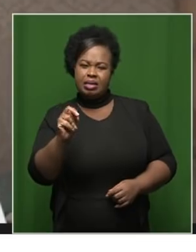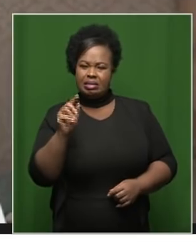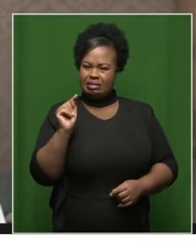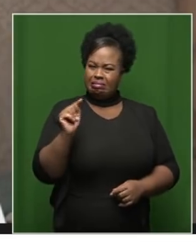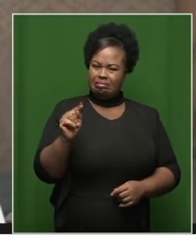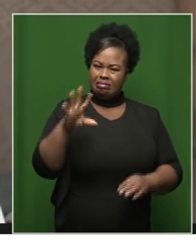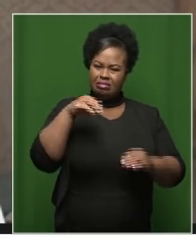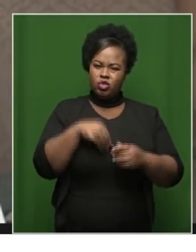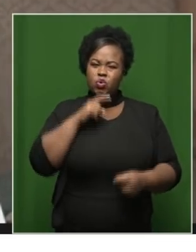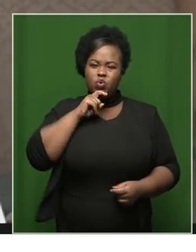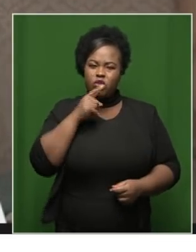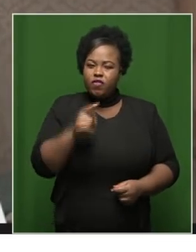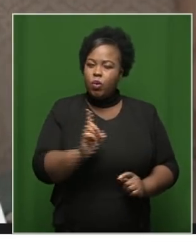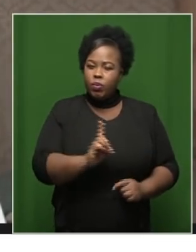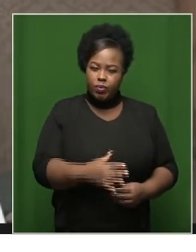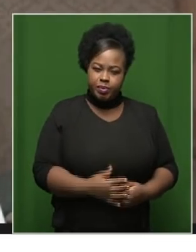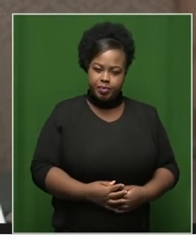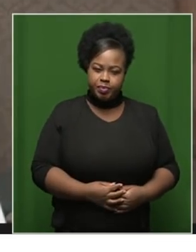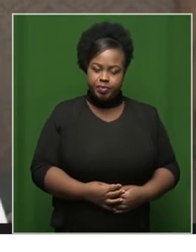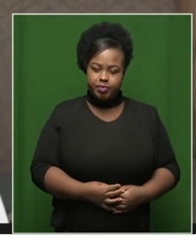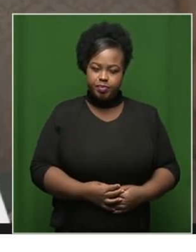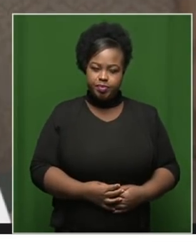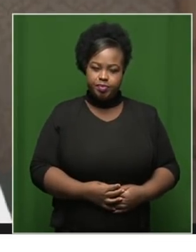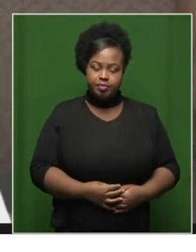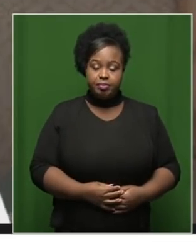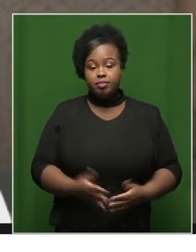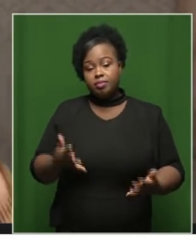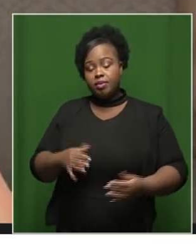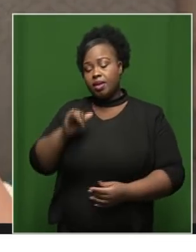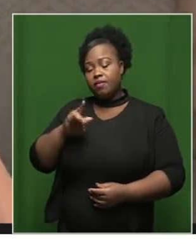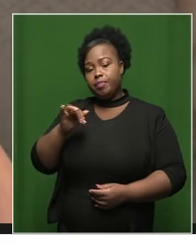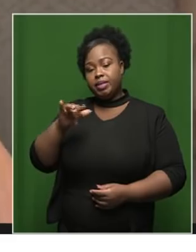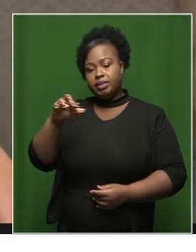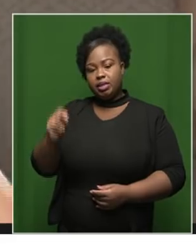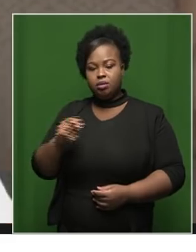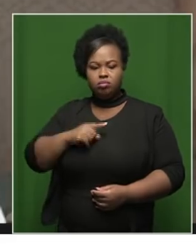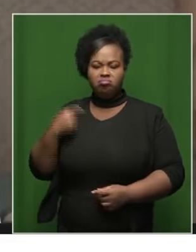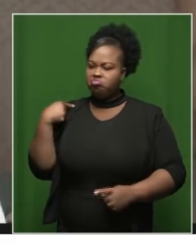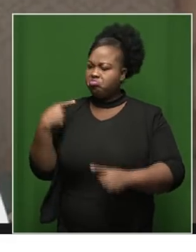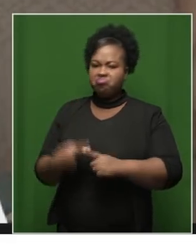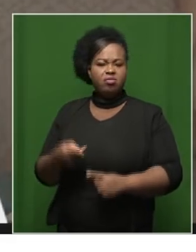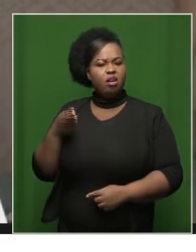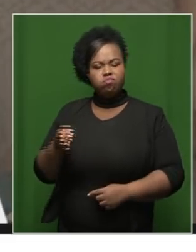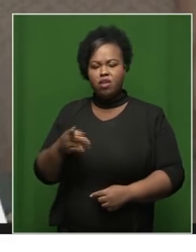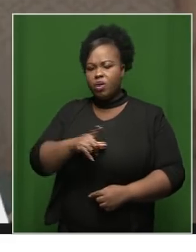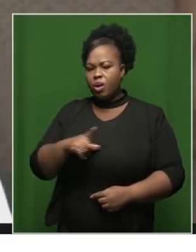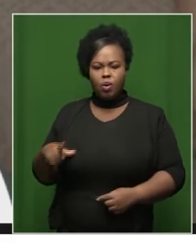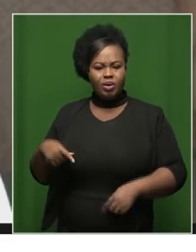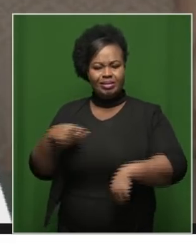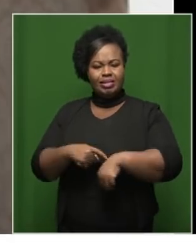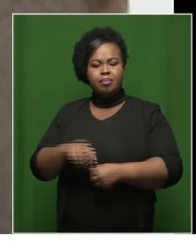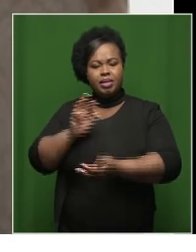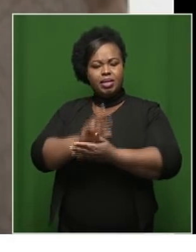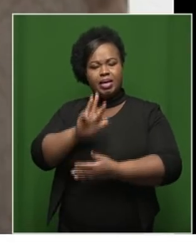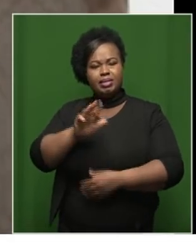what is it currently being used for? Well, ivermectin is a drug that has been around since